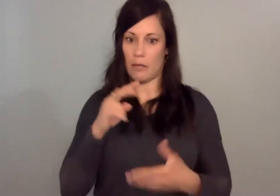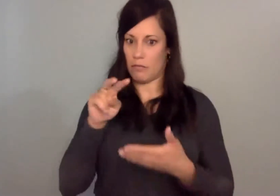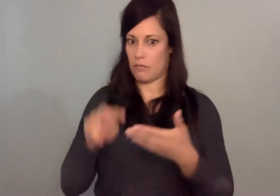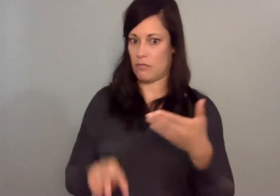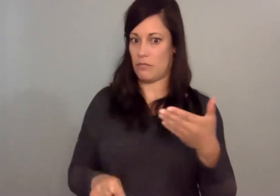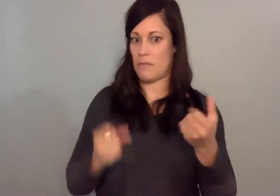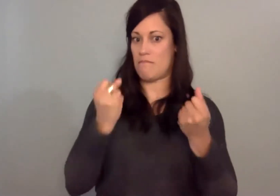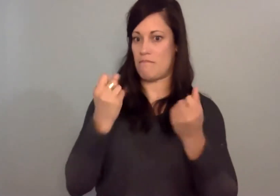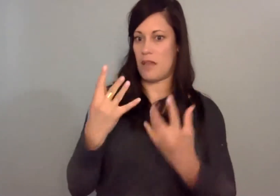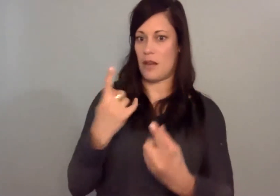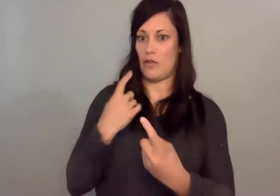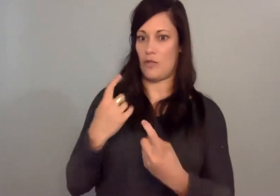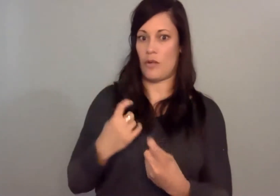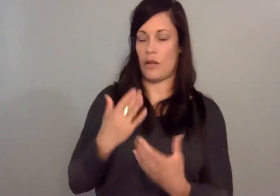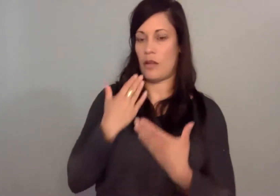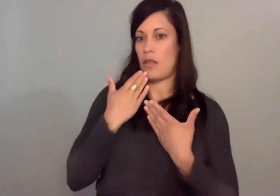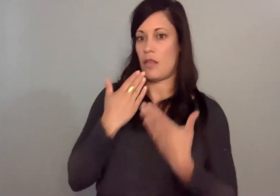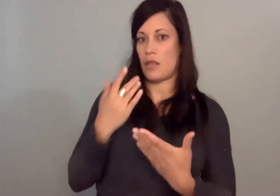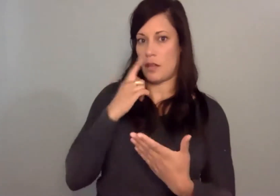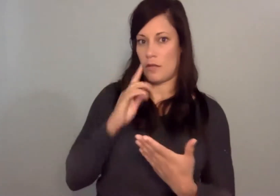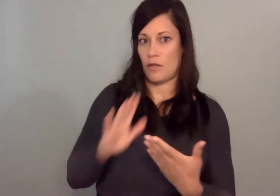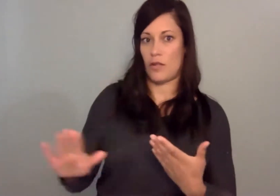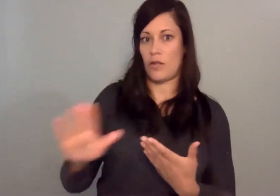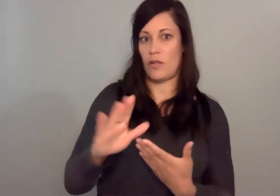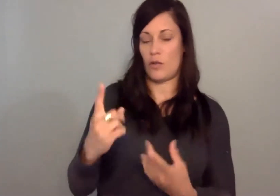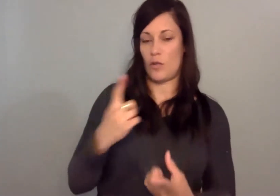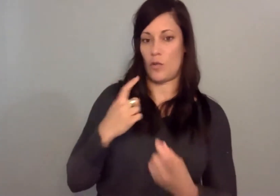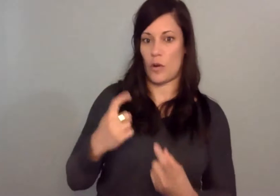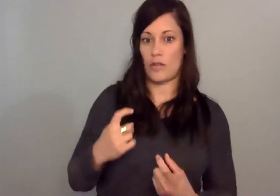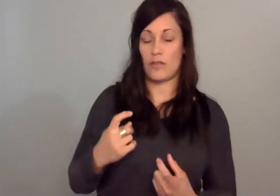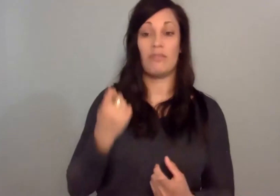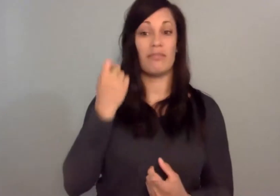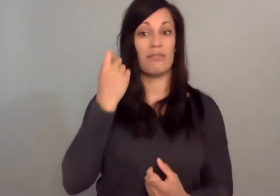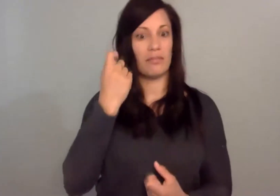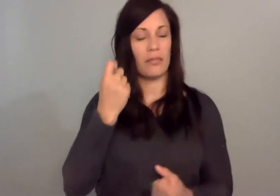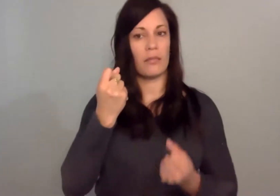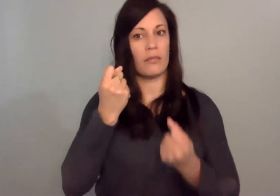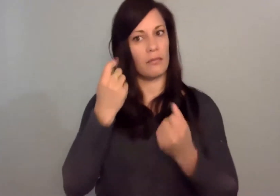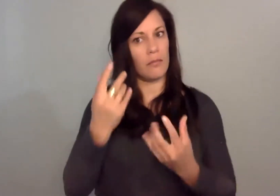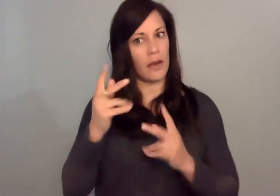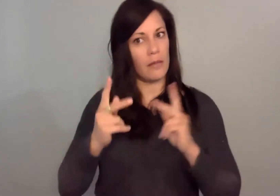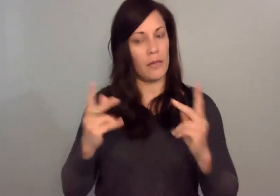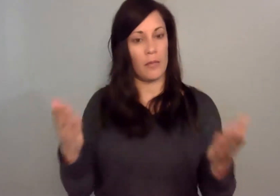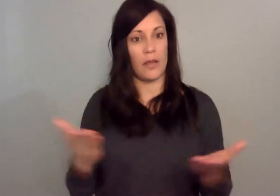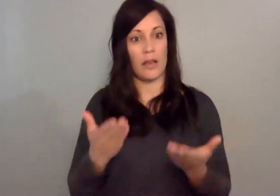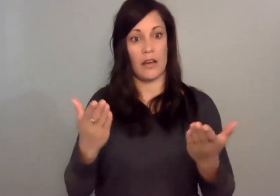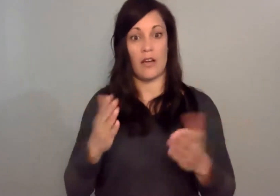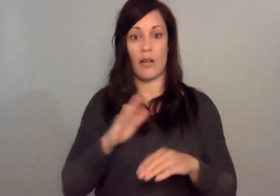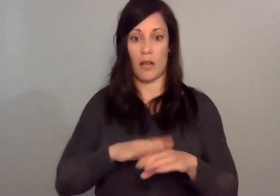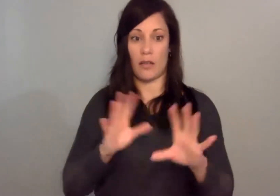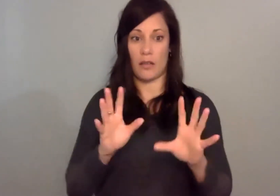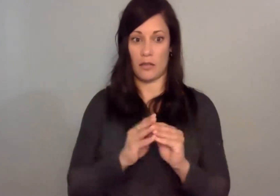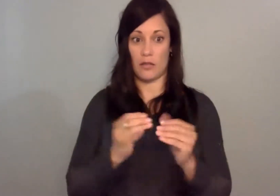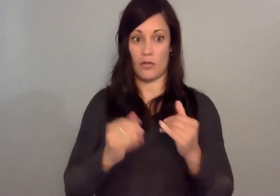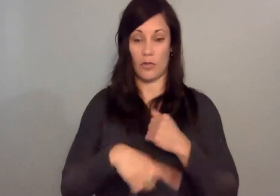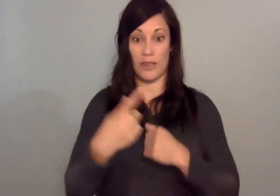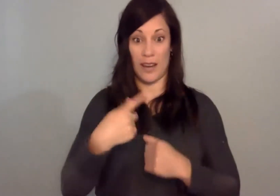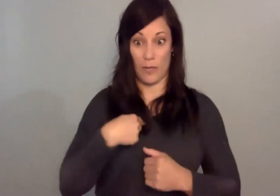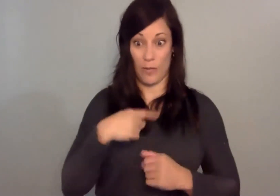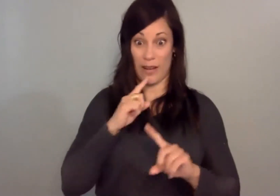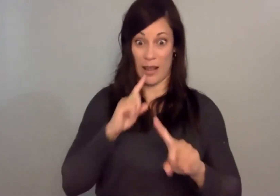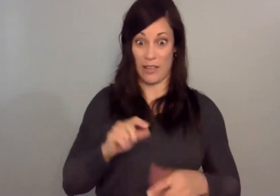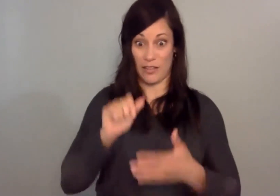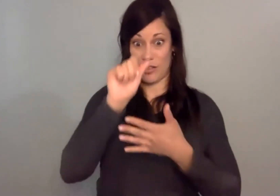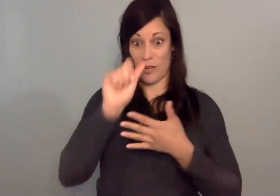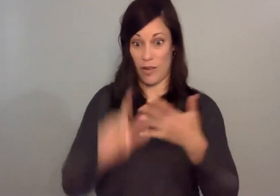you all for your questions during this. We have many hundreds of folks on the webinar today, so we're not going to be able to get to each